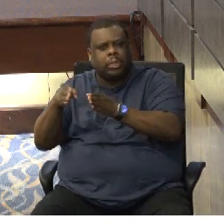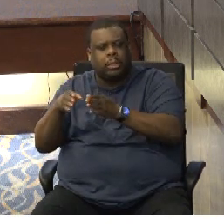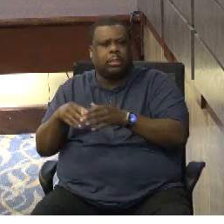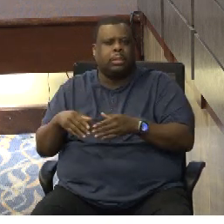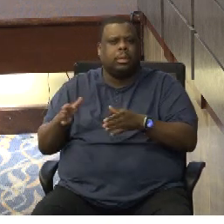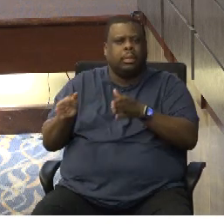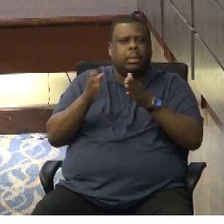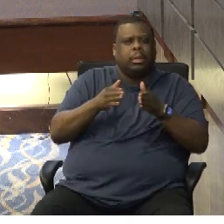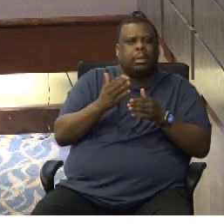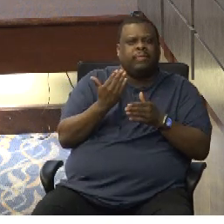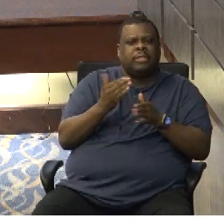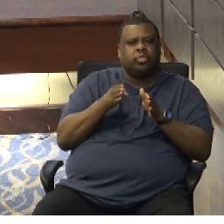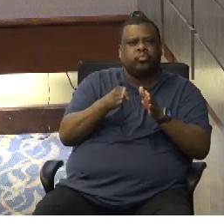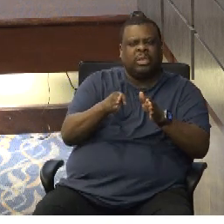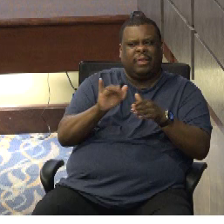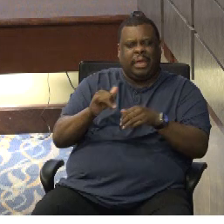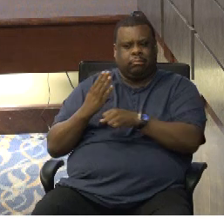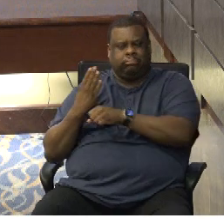15th Street.